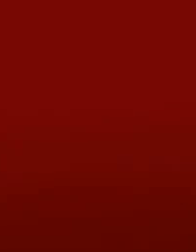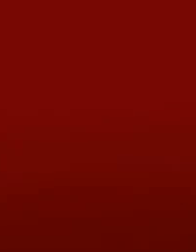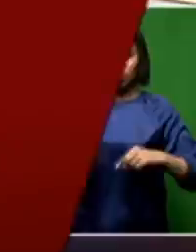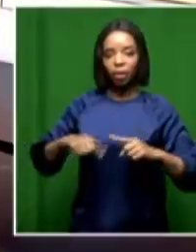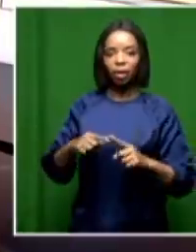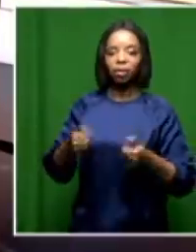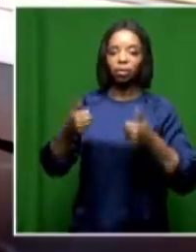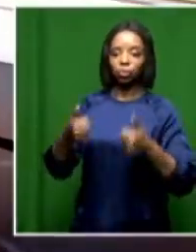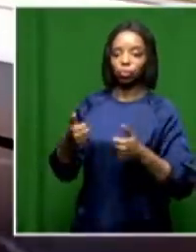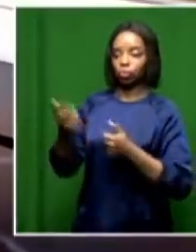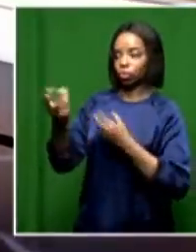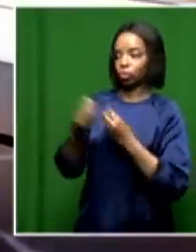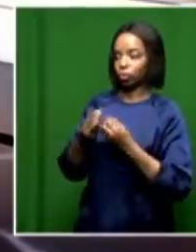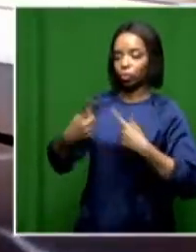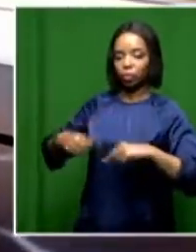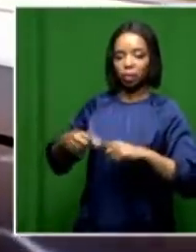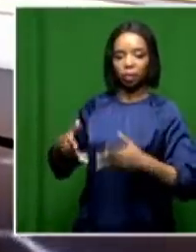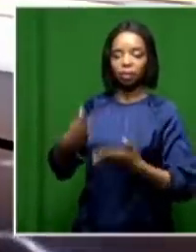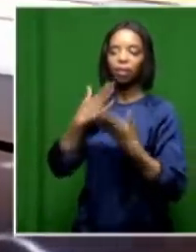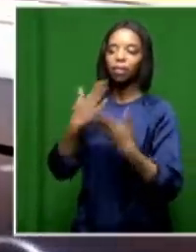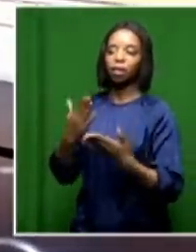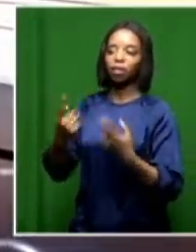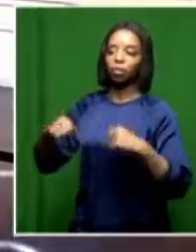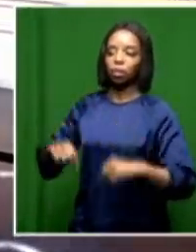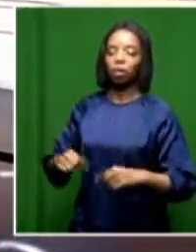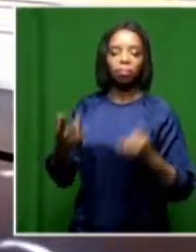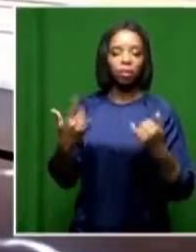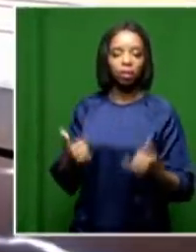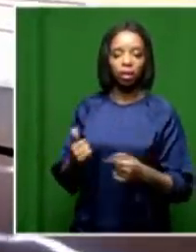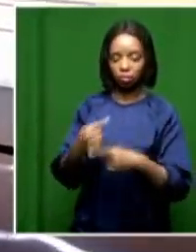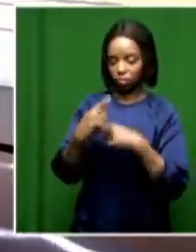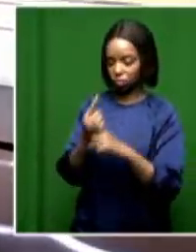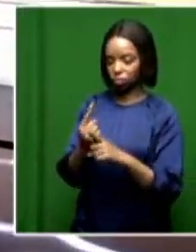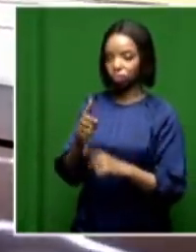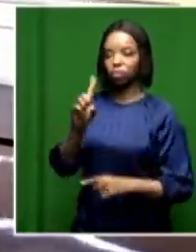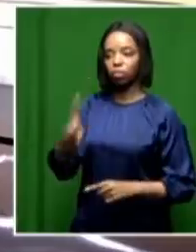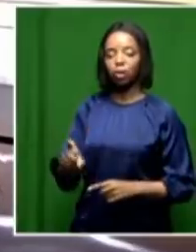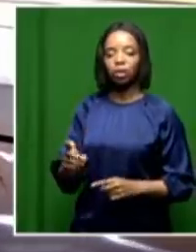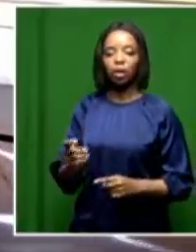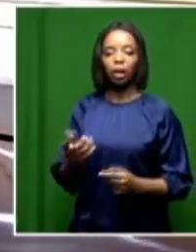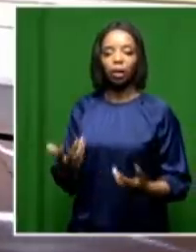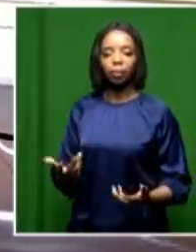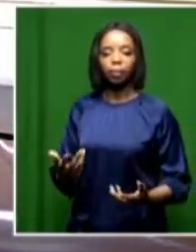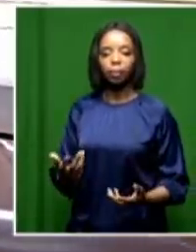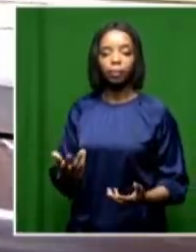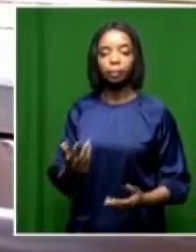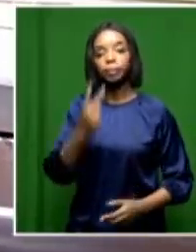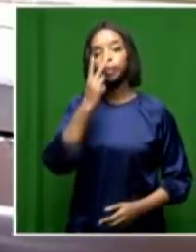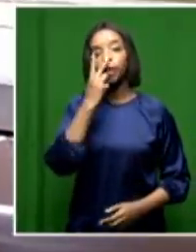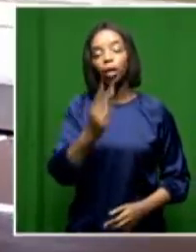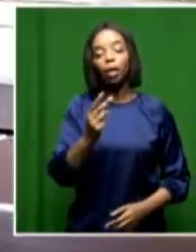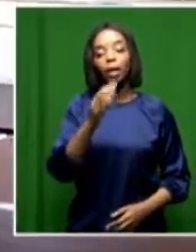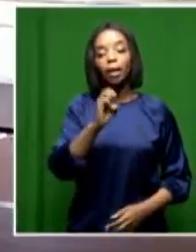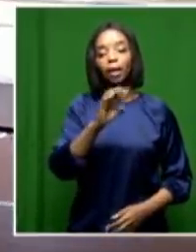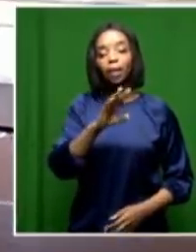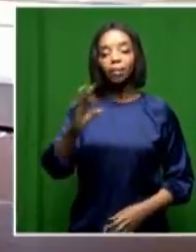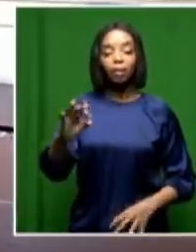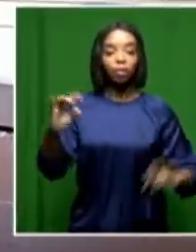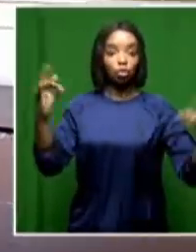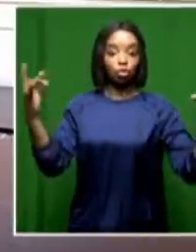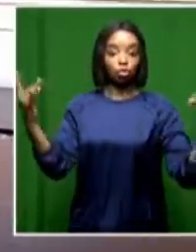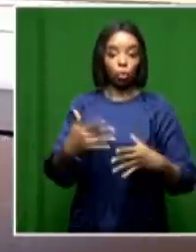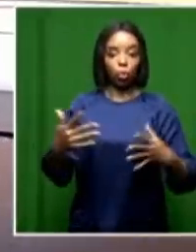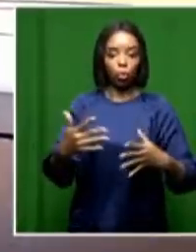in. No problem. Yeah, so let's get your reaction straight away to that ruling. Look, as the economic freedom fighters, we're not shocked that what we have